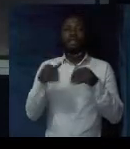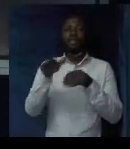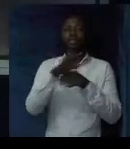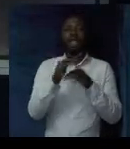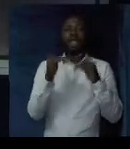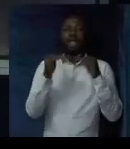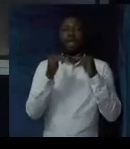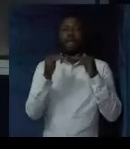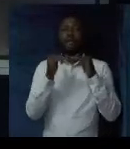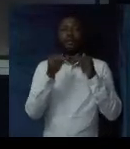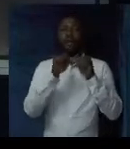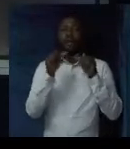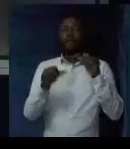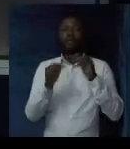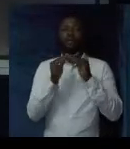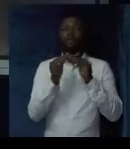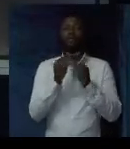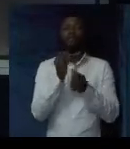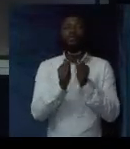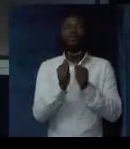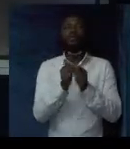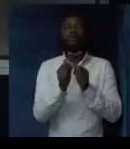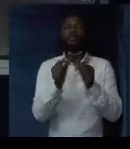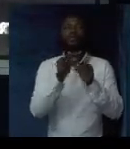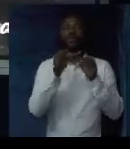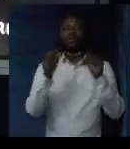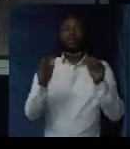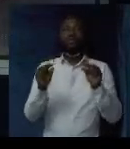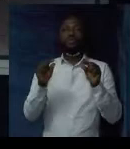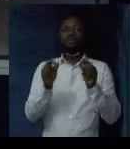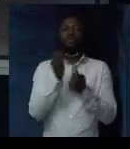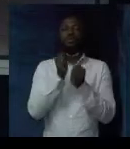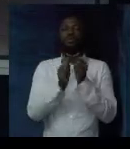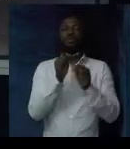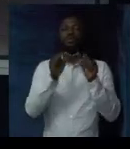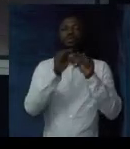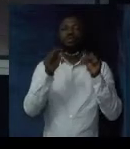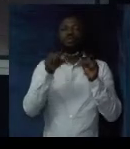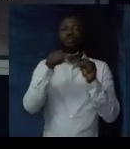their angles equal. Which quadrilaterals